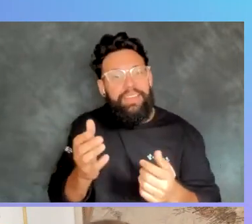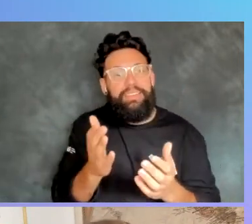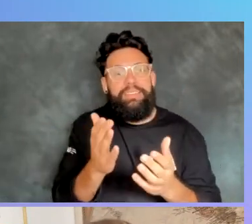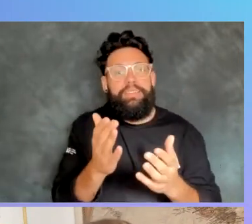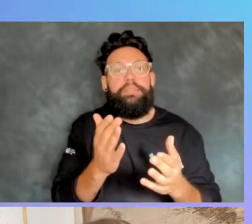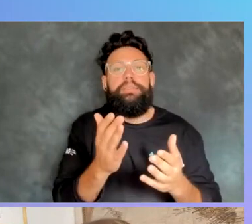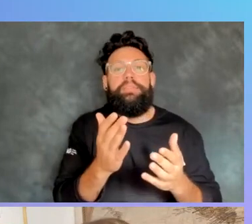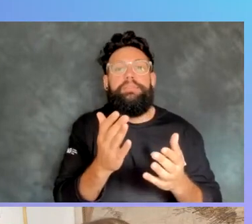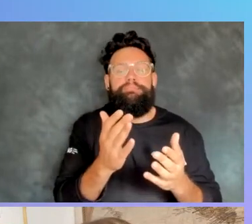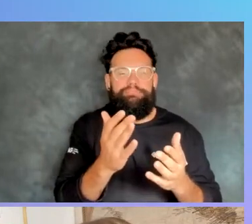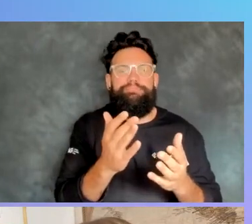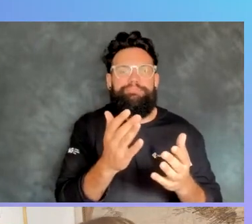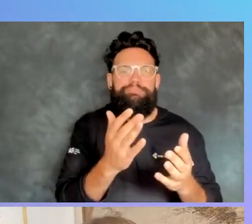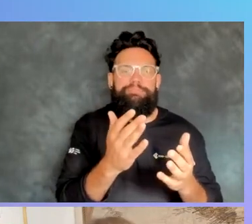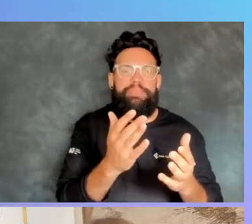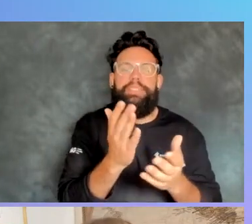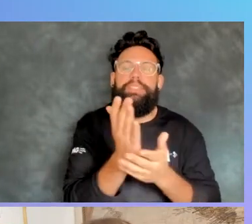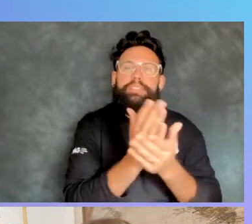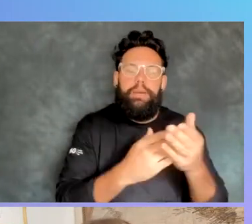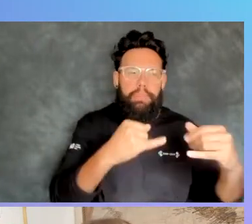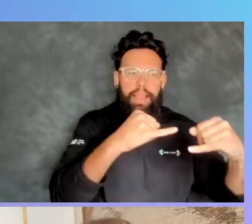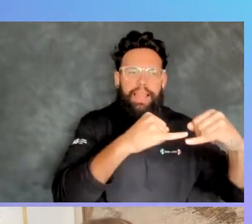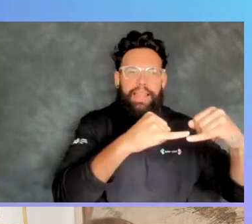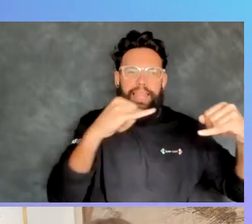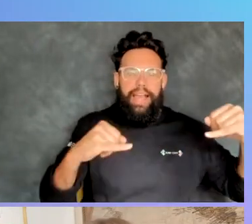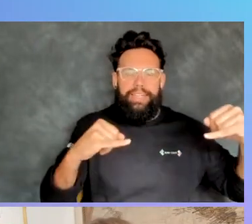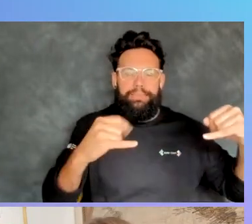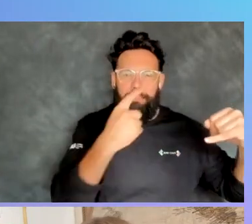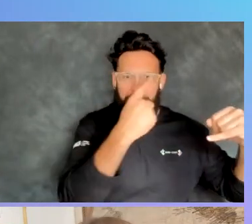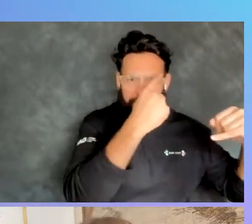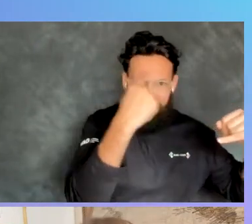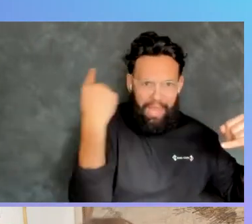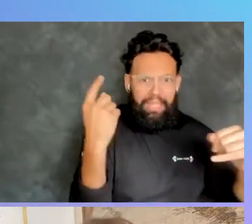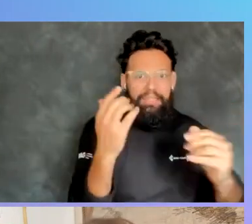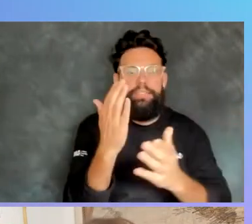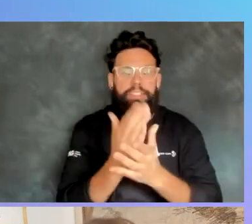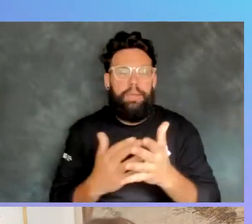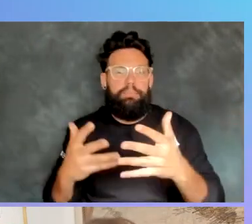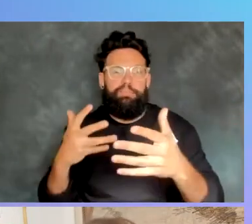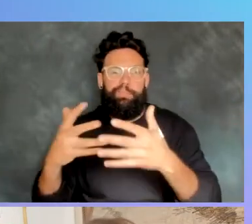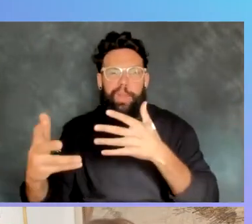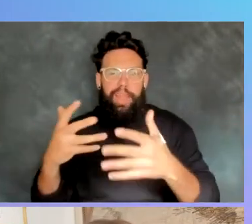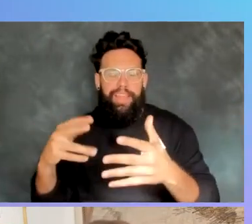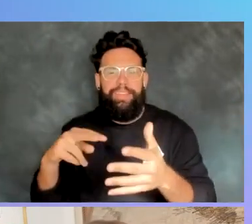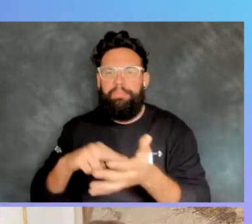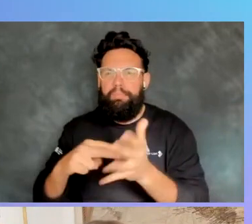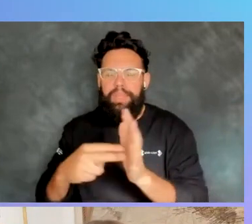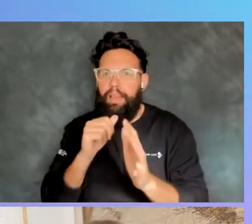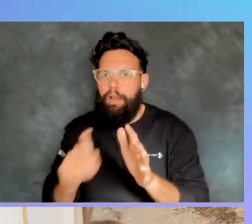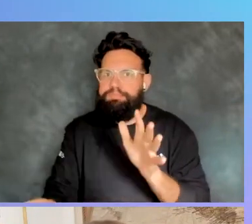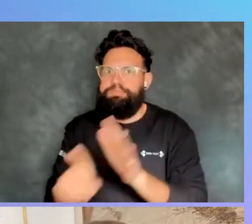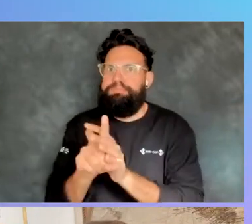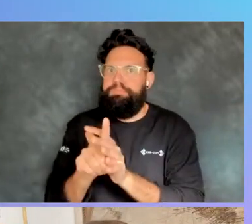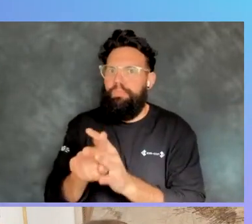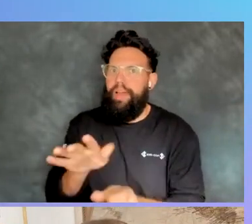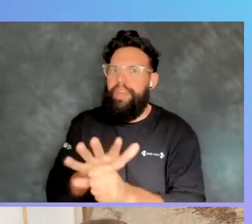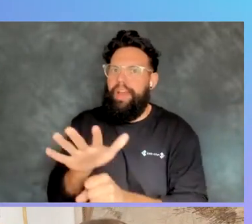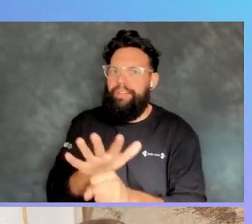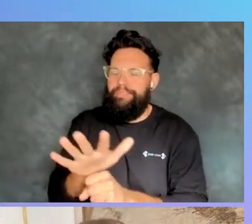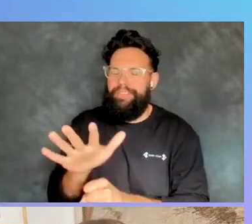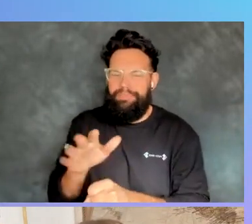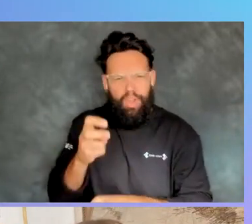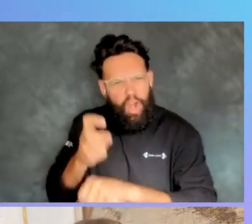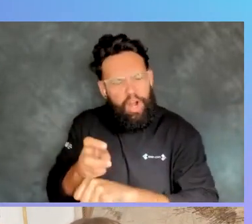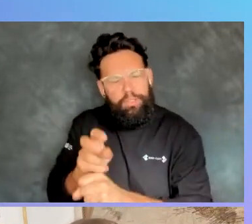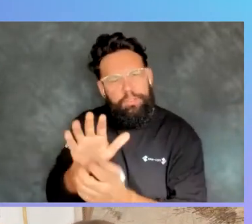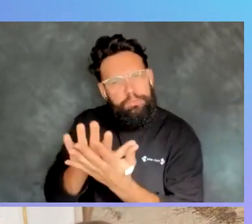they don't have enough carbon in them to puff up in the fuser. And so you're going to lose those lines. So now I'm going to show a